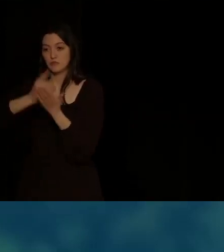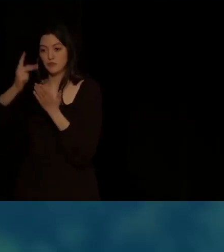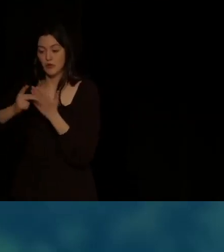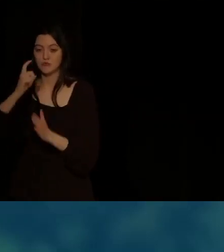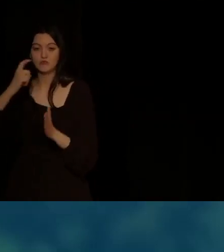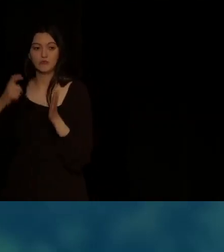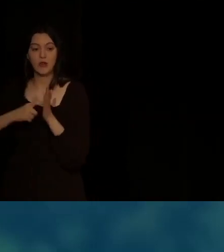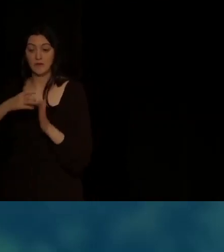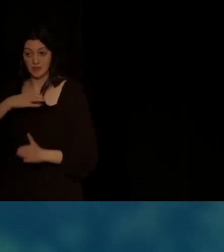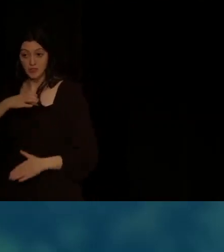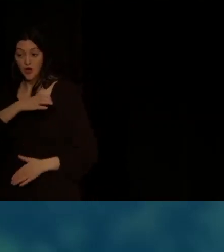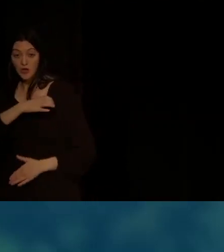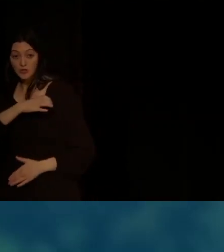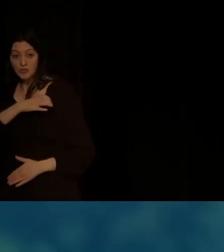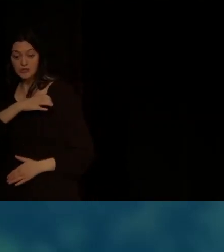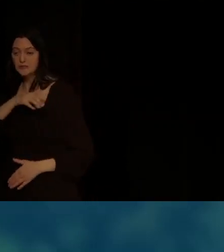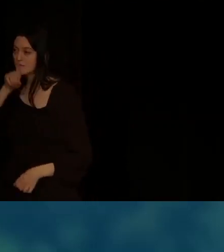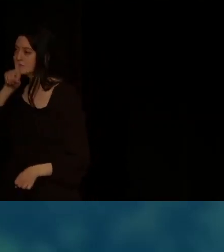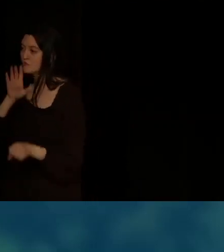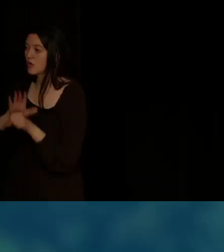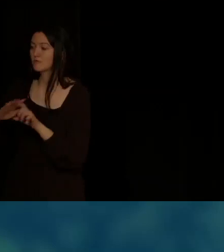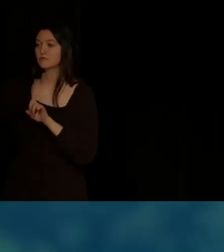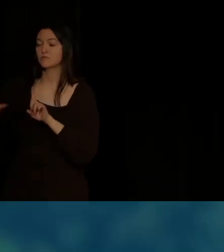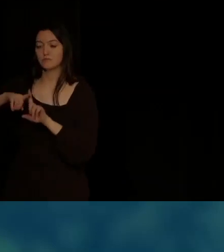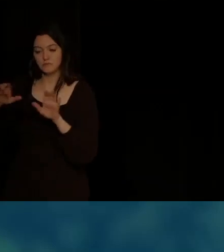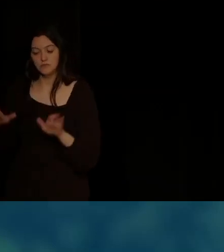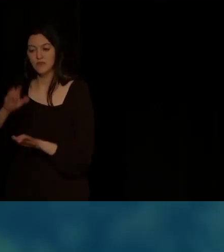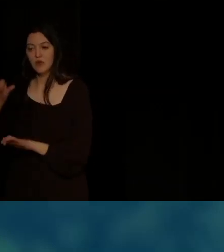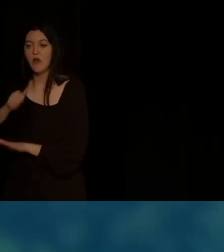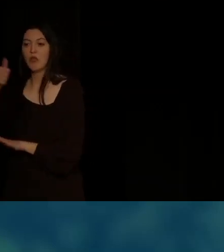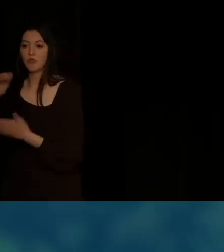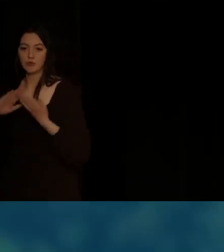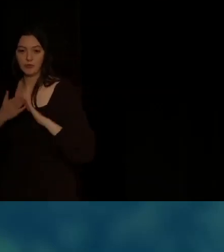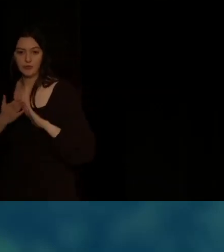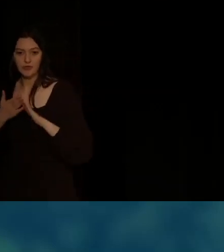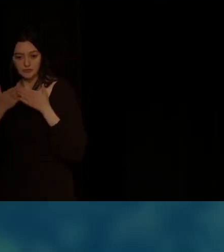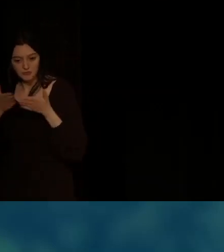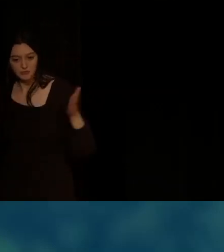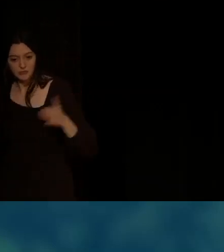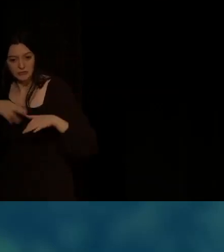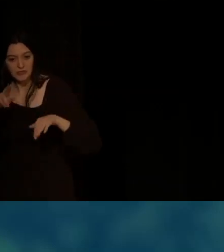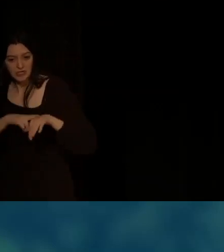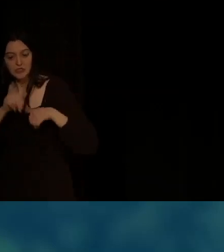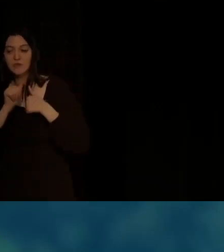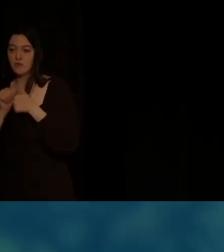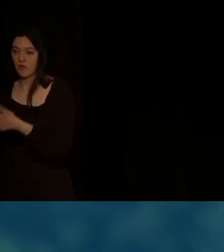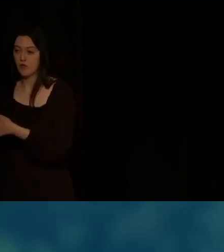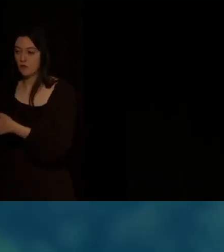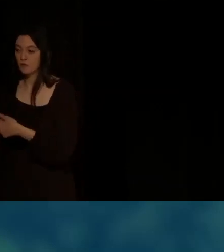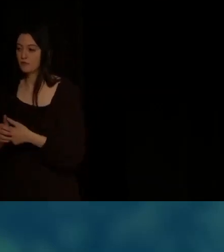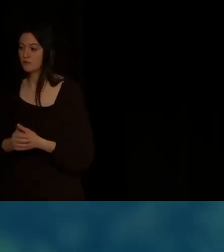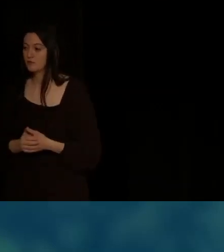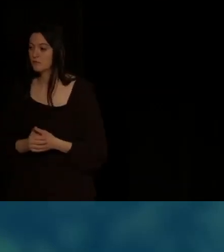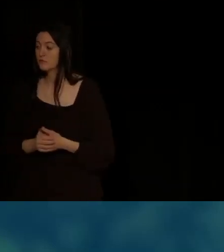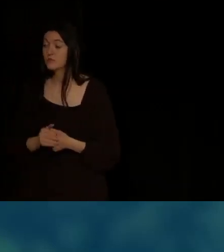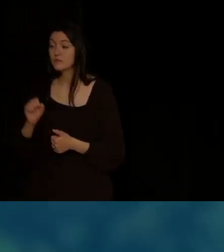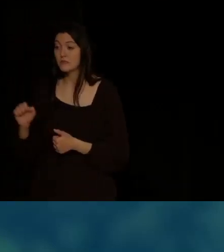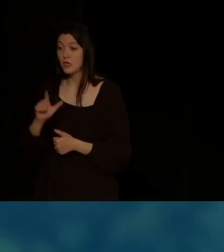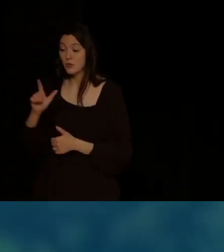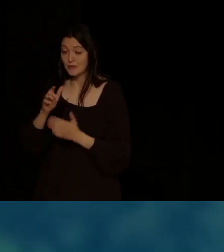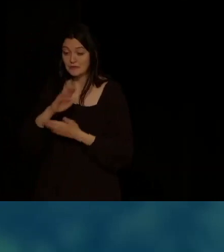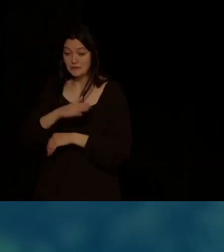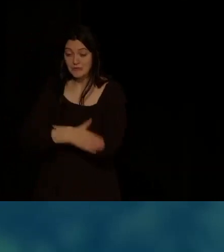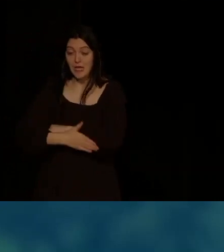by Congress as a promising practice for other communities across the nation to follow. St. Louis County pays